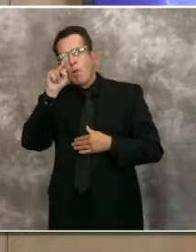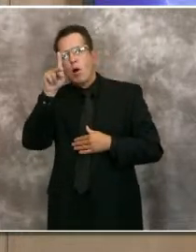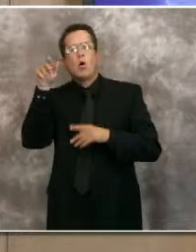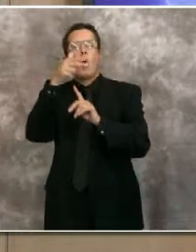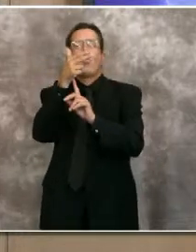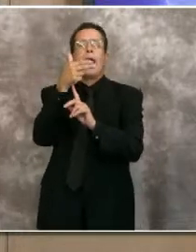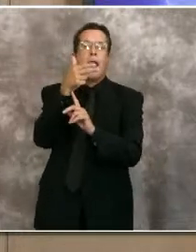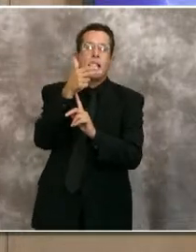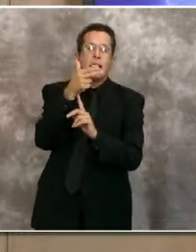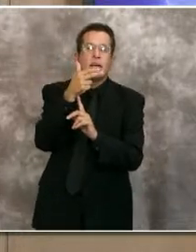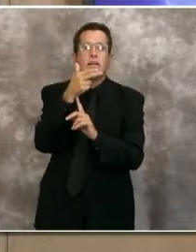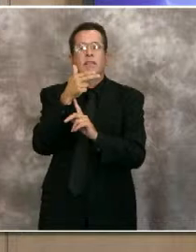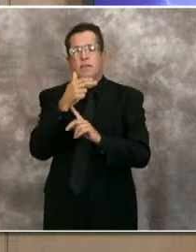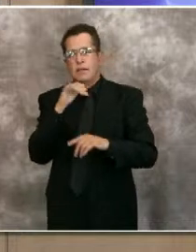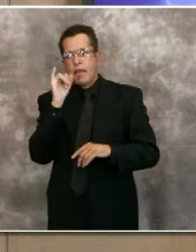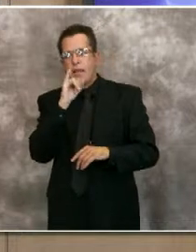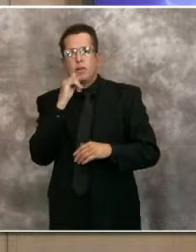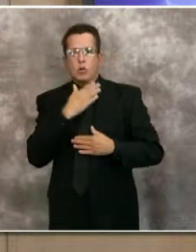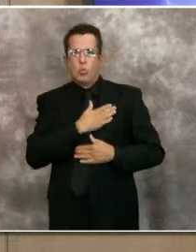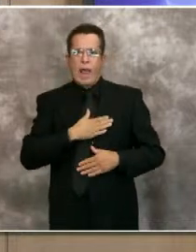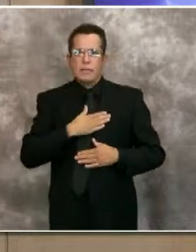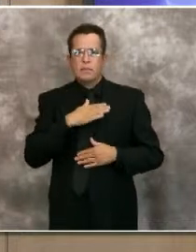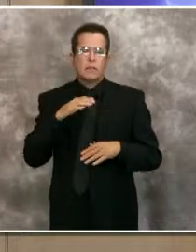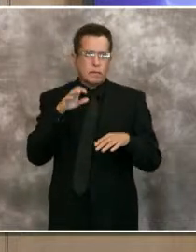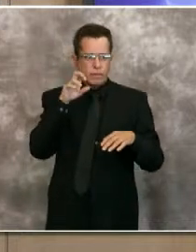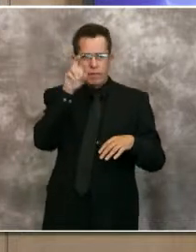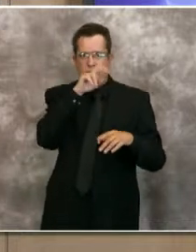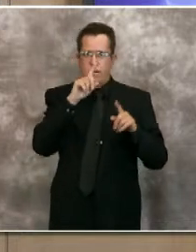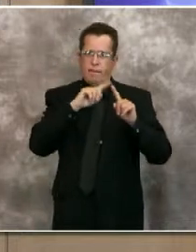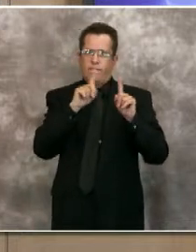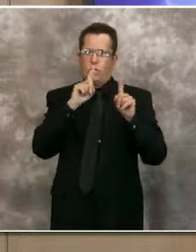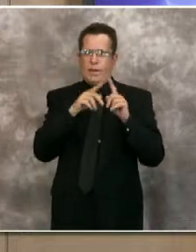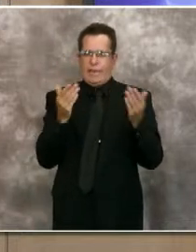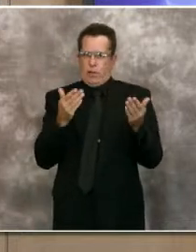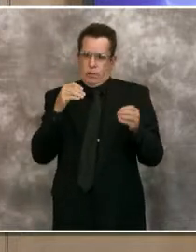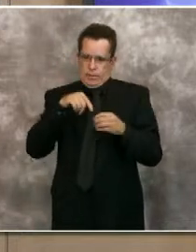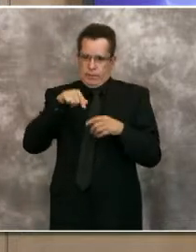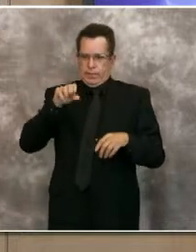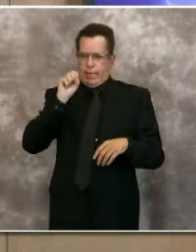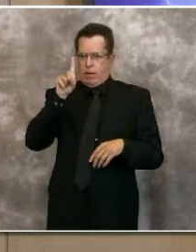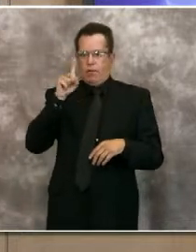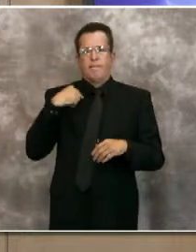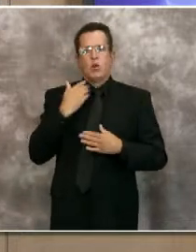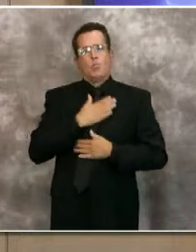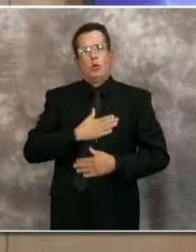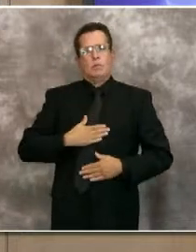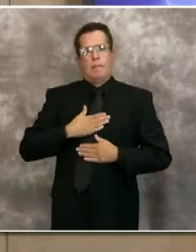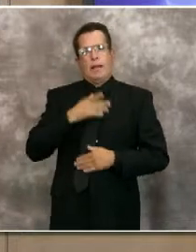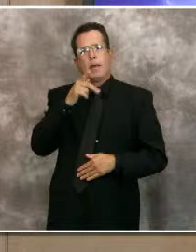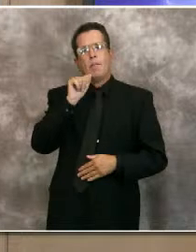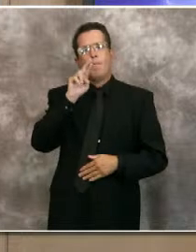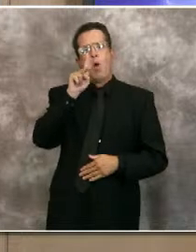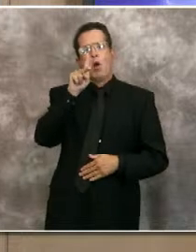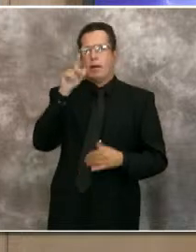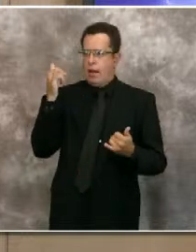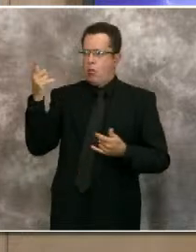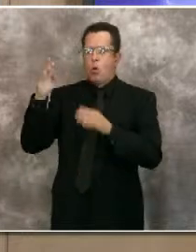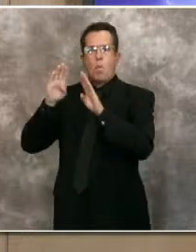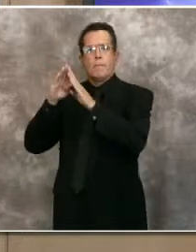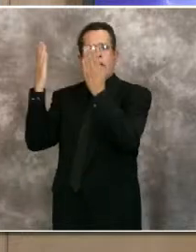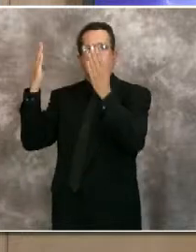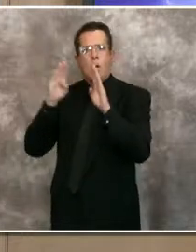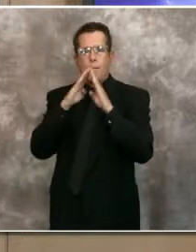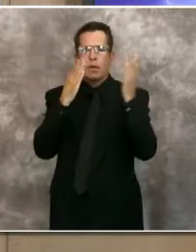Diego County. So considering there are so many different tourist attractions and that are opening up again, along